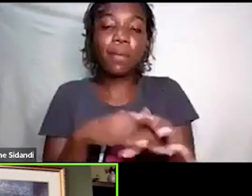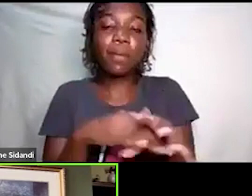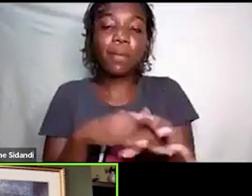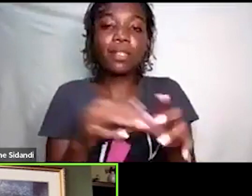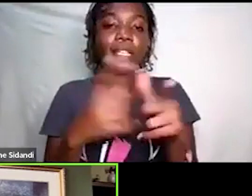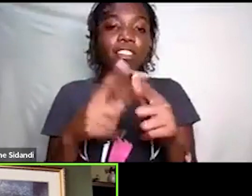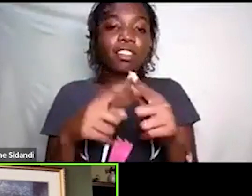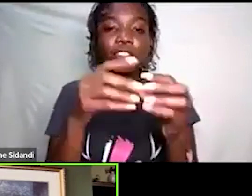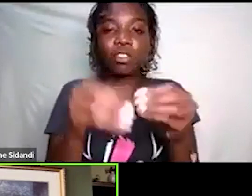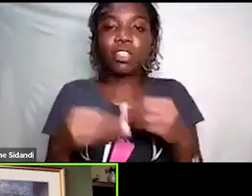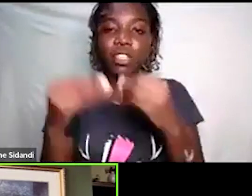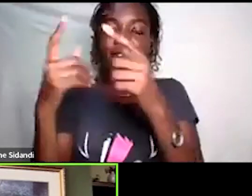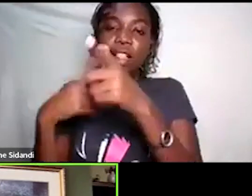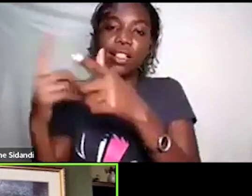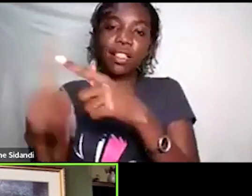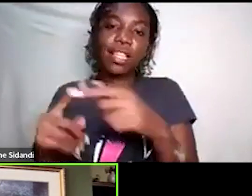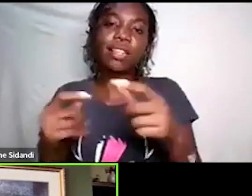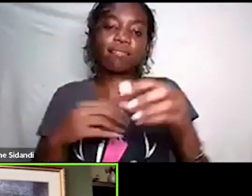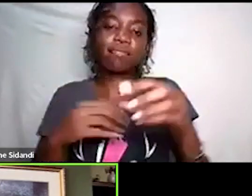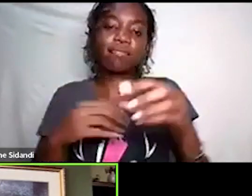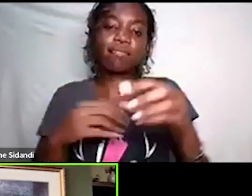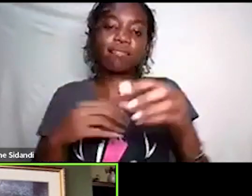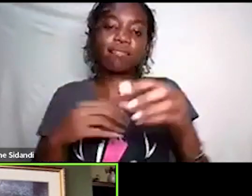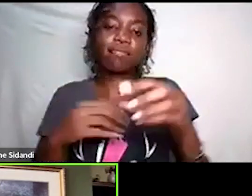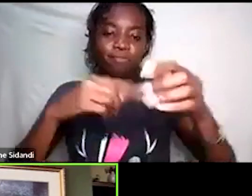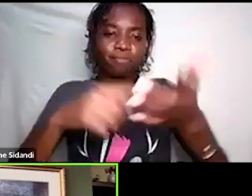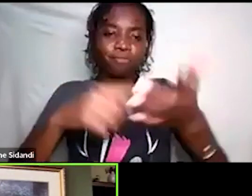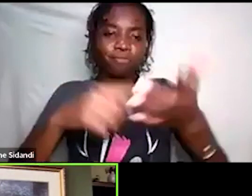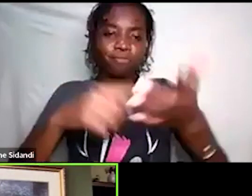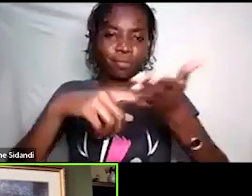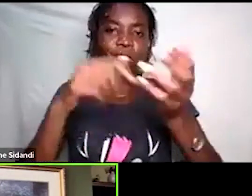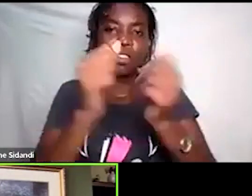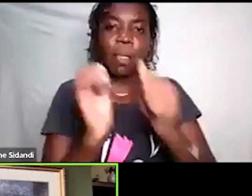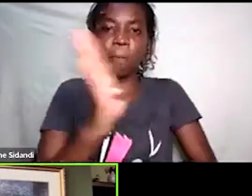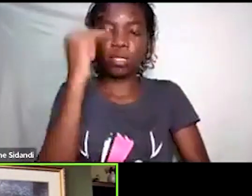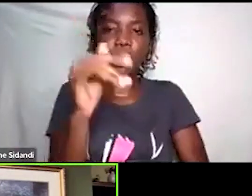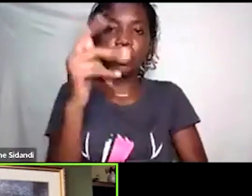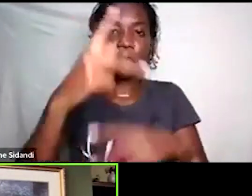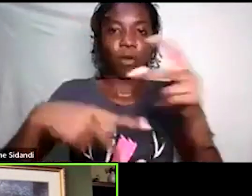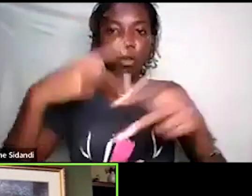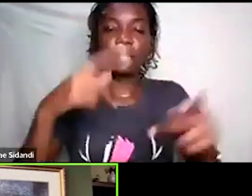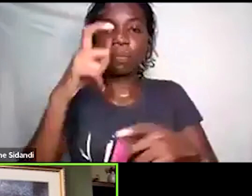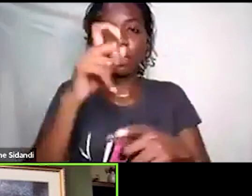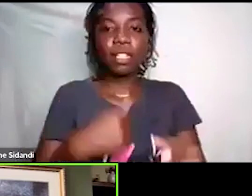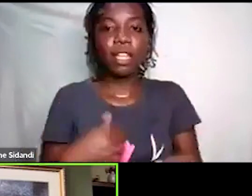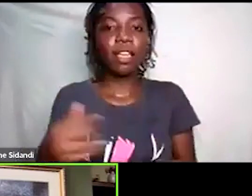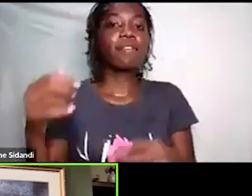the process. It's a good idea to have a policy on relationships, especially now.